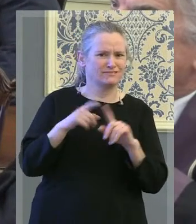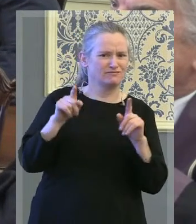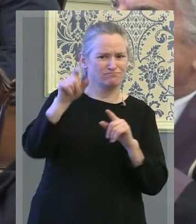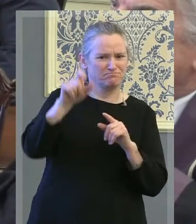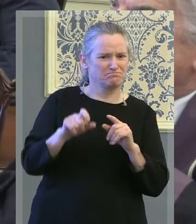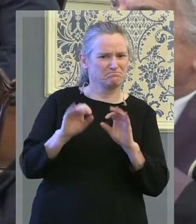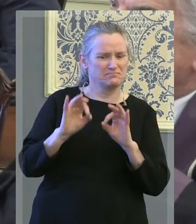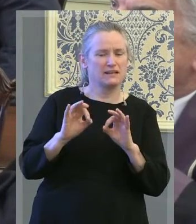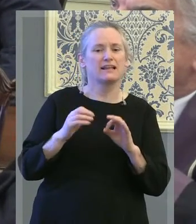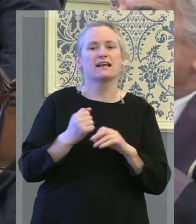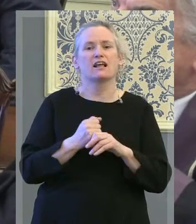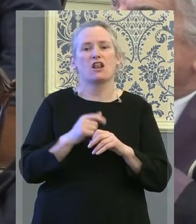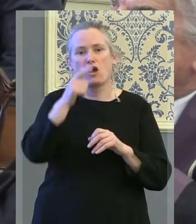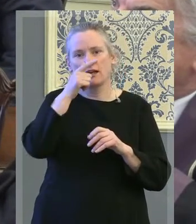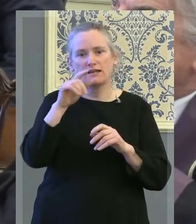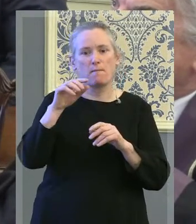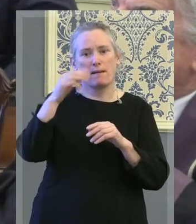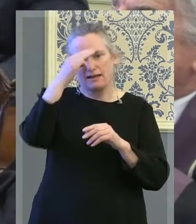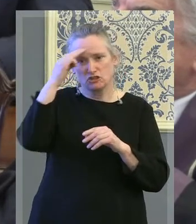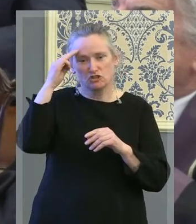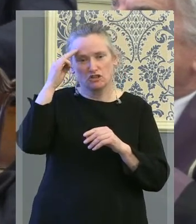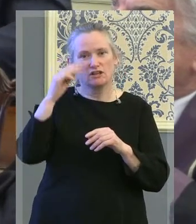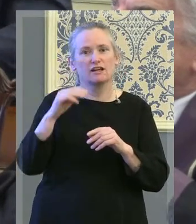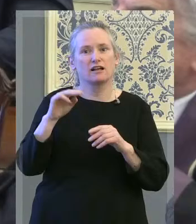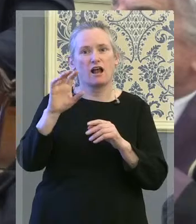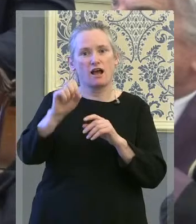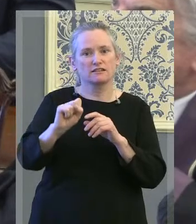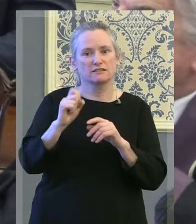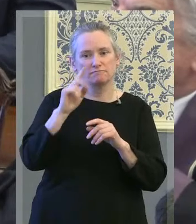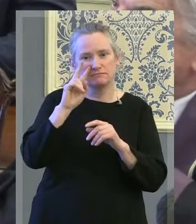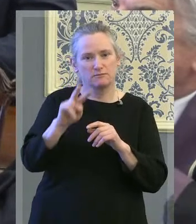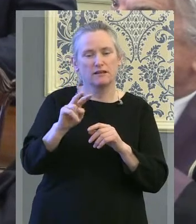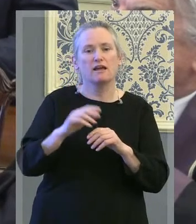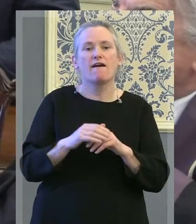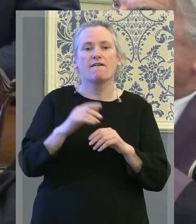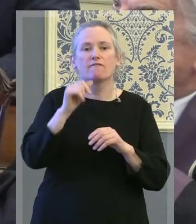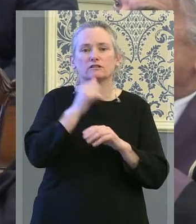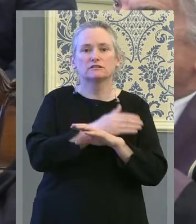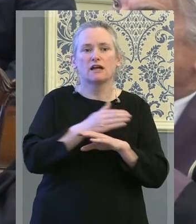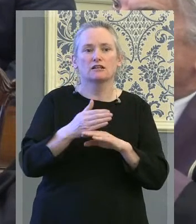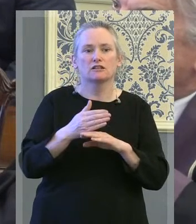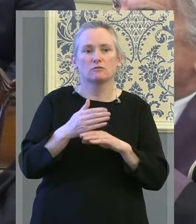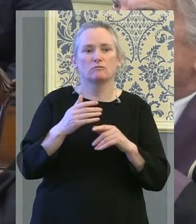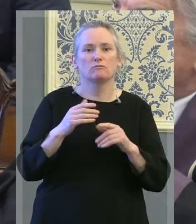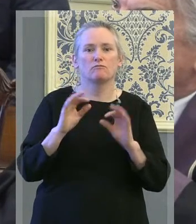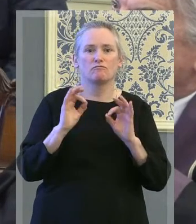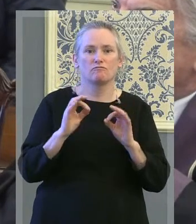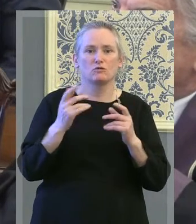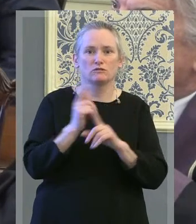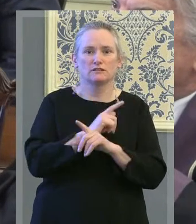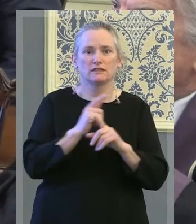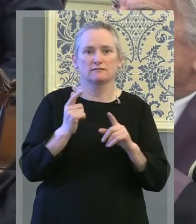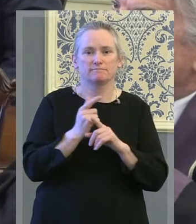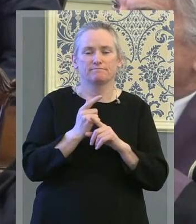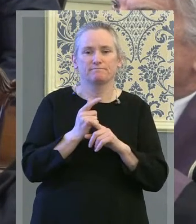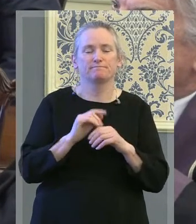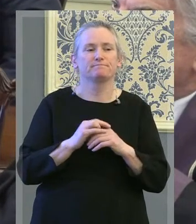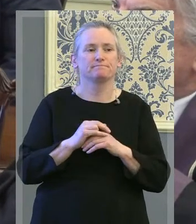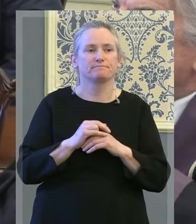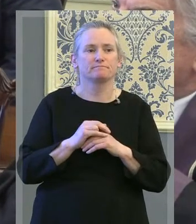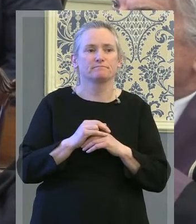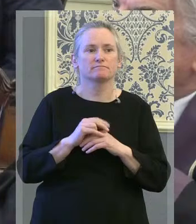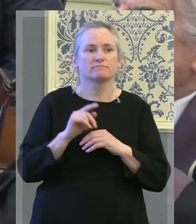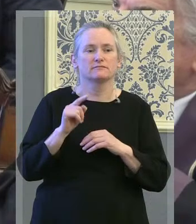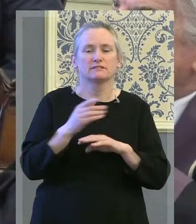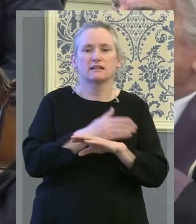manager. Gilbert, he burst onto the music scene with the witty and original hit Nothing Rhymed, marking